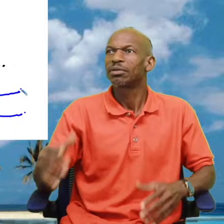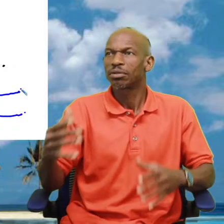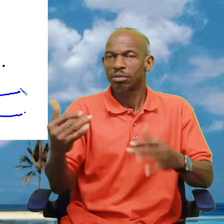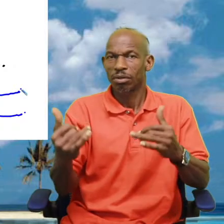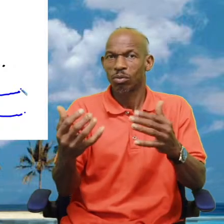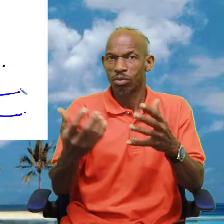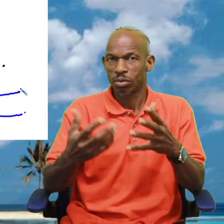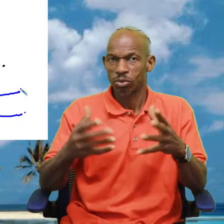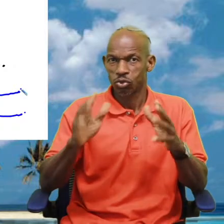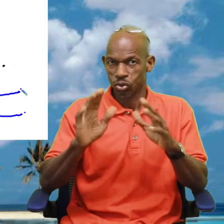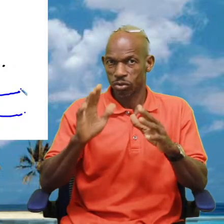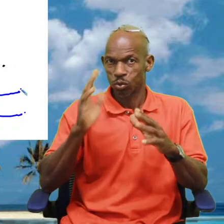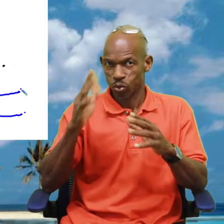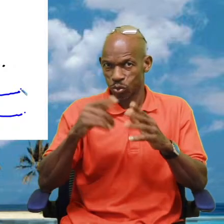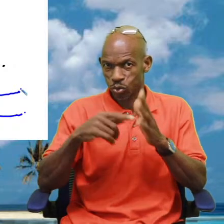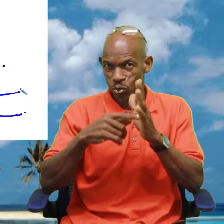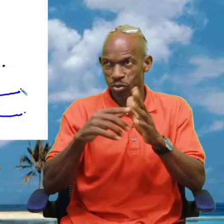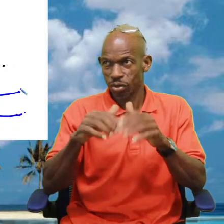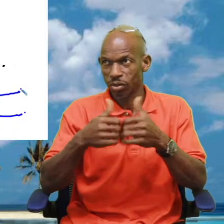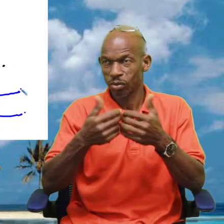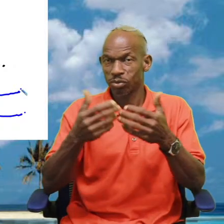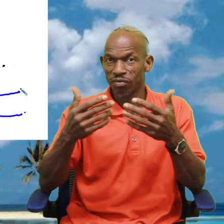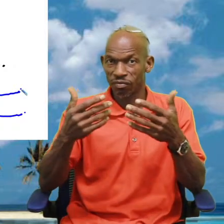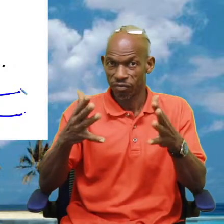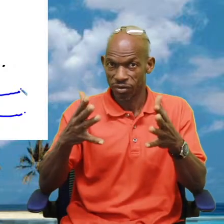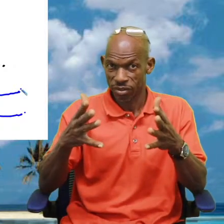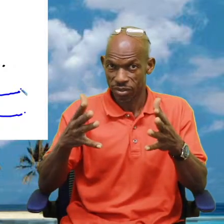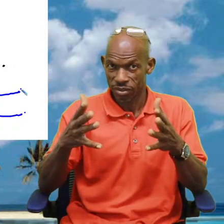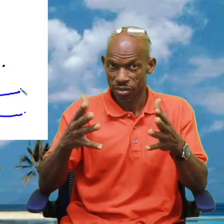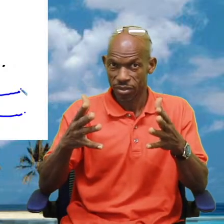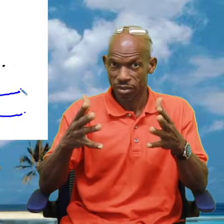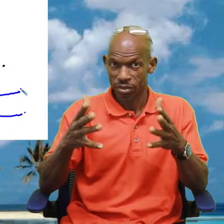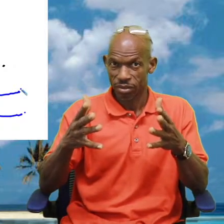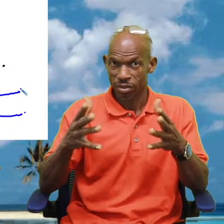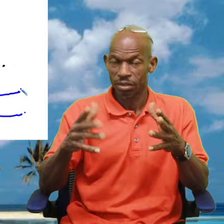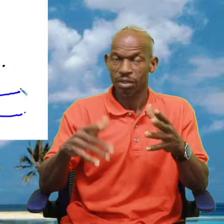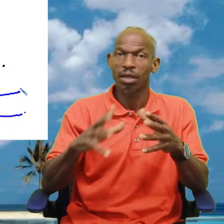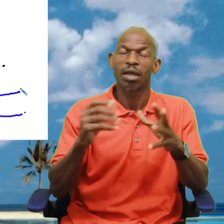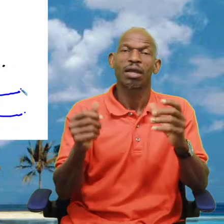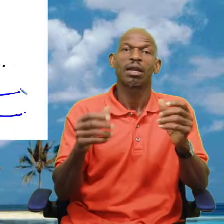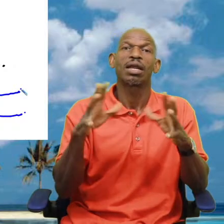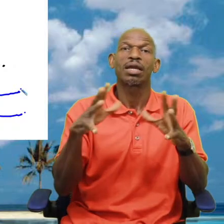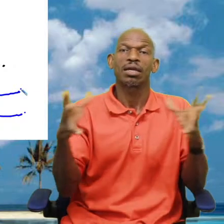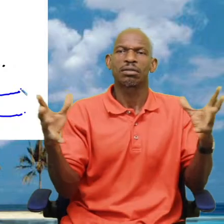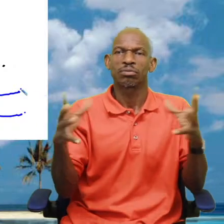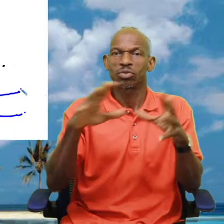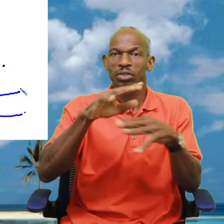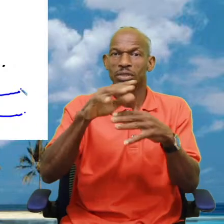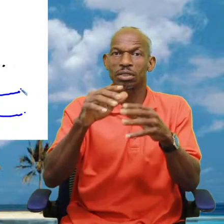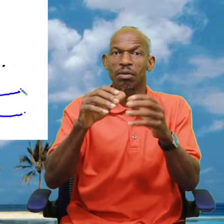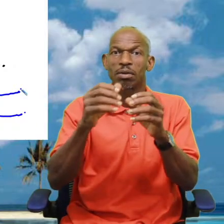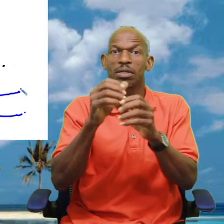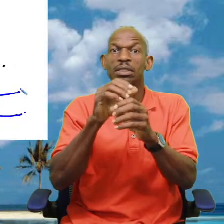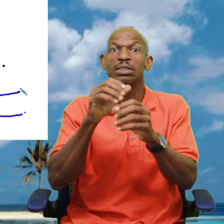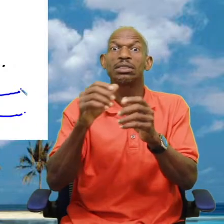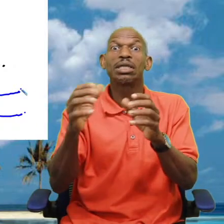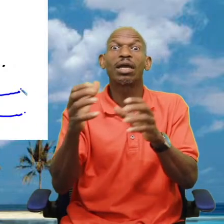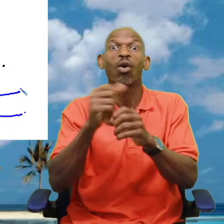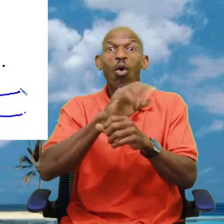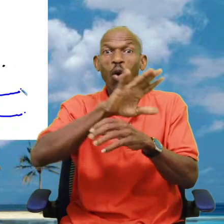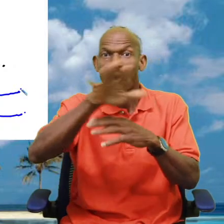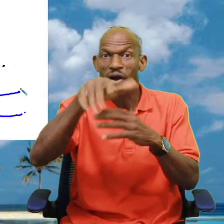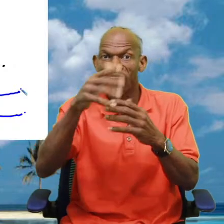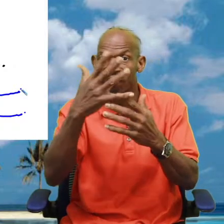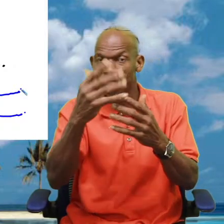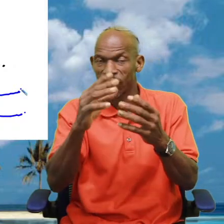one sentence. I don't need to write all these 5 sentences. I could write